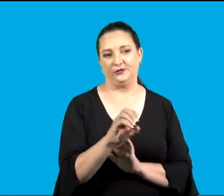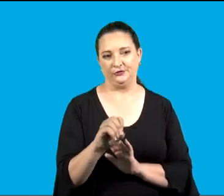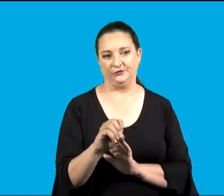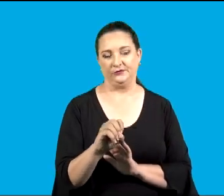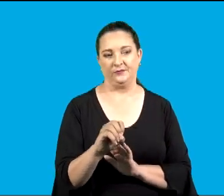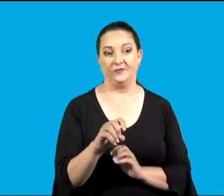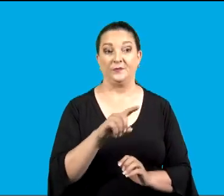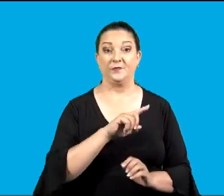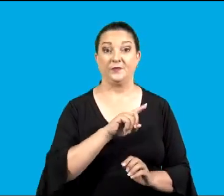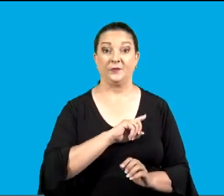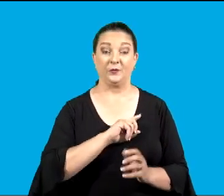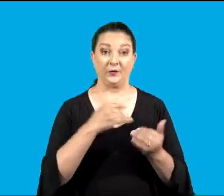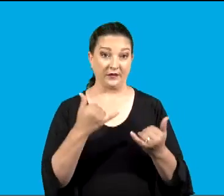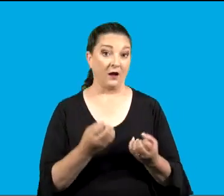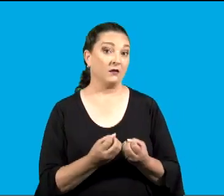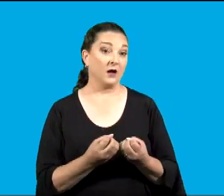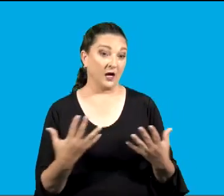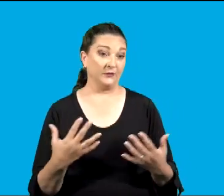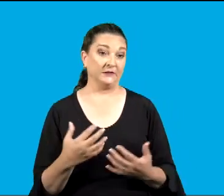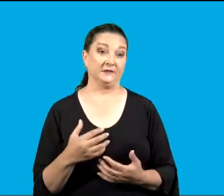would now remain with